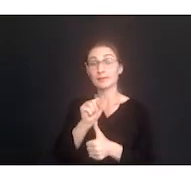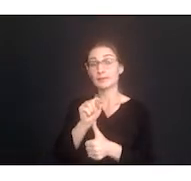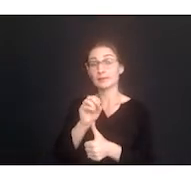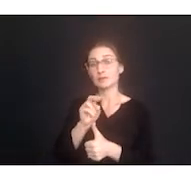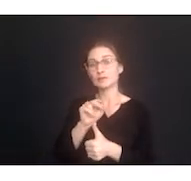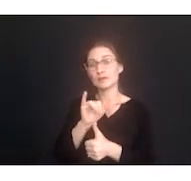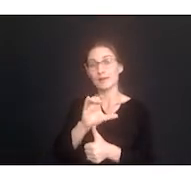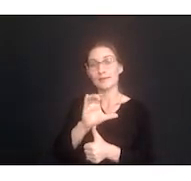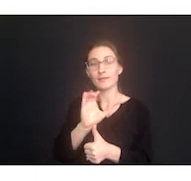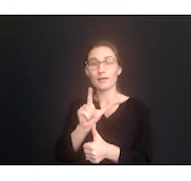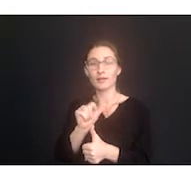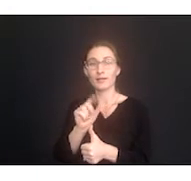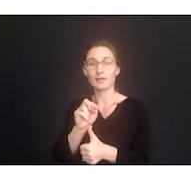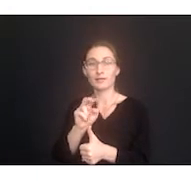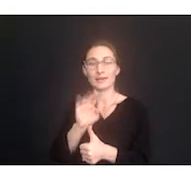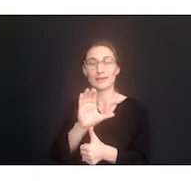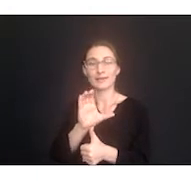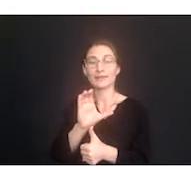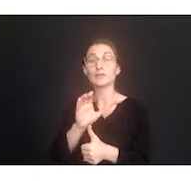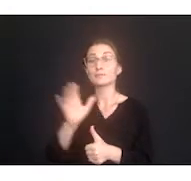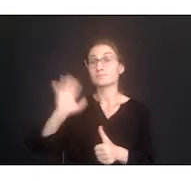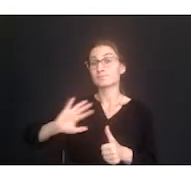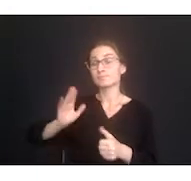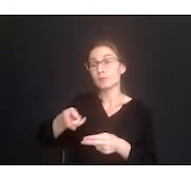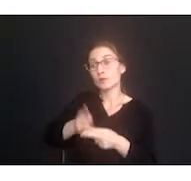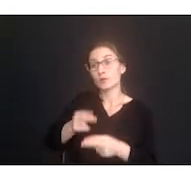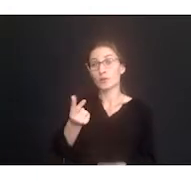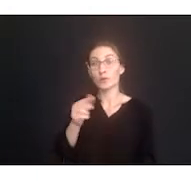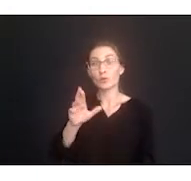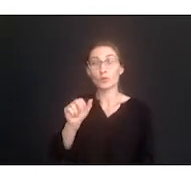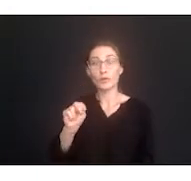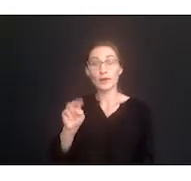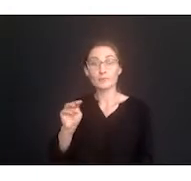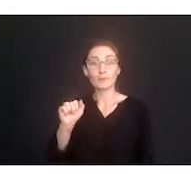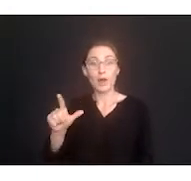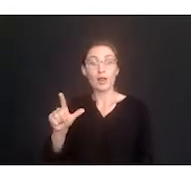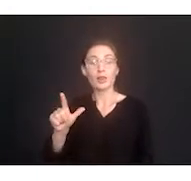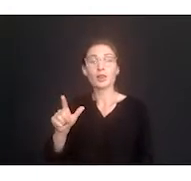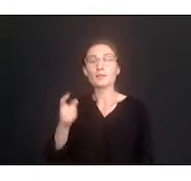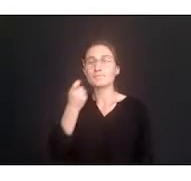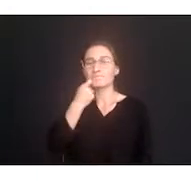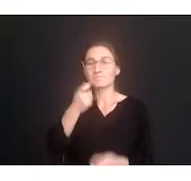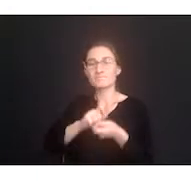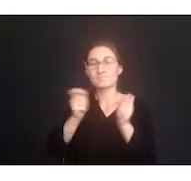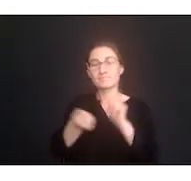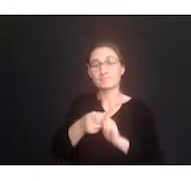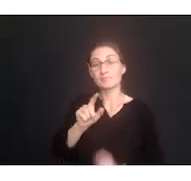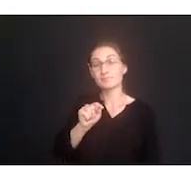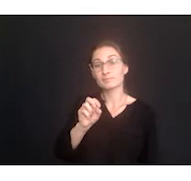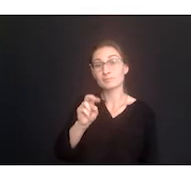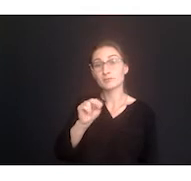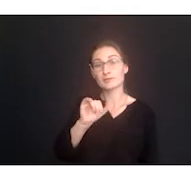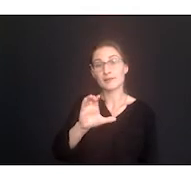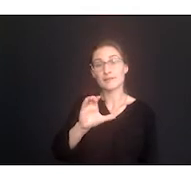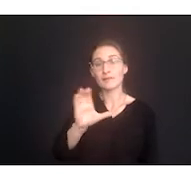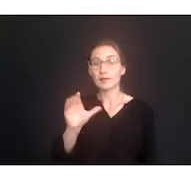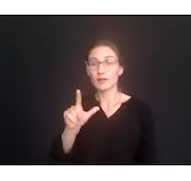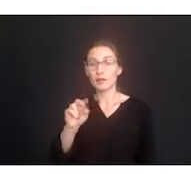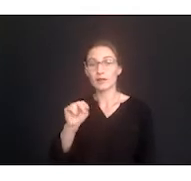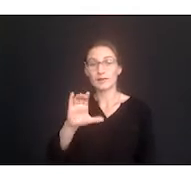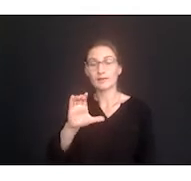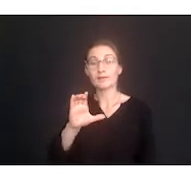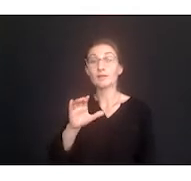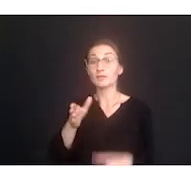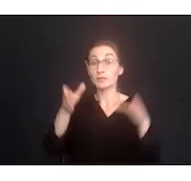tonic-clonic seizure. For this one, it used to be called grand mal seizures, but since have changed the name to tonic-clonic. What happens here is that the person